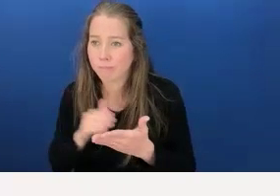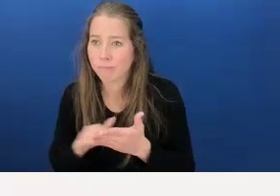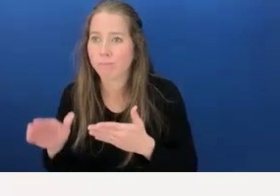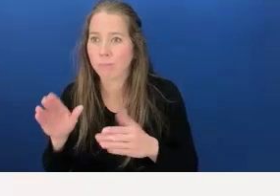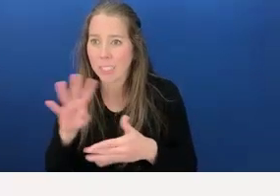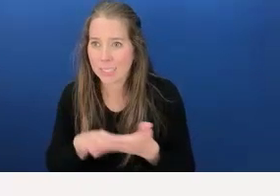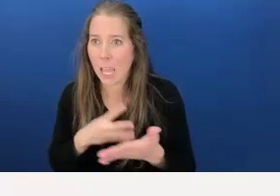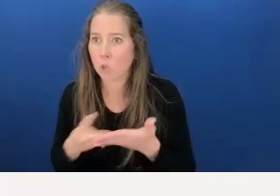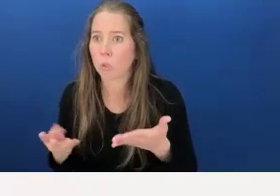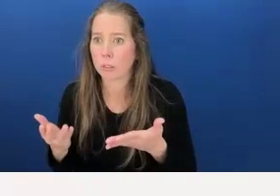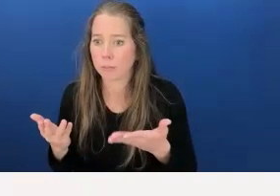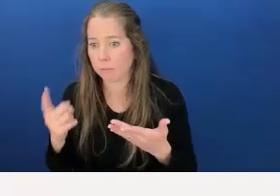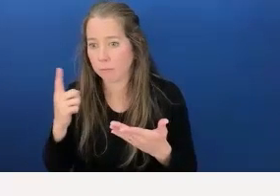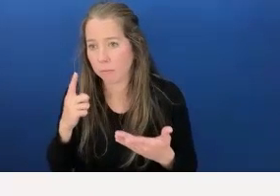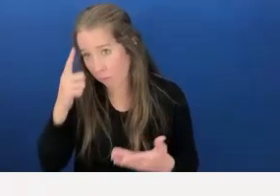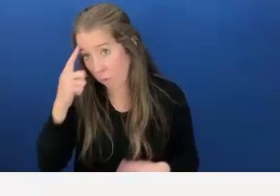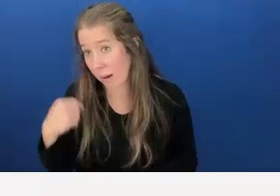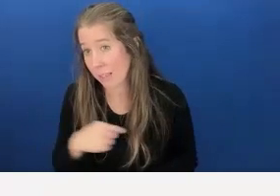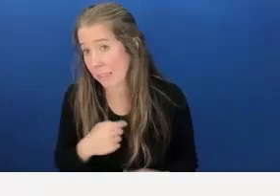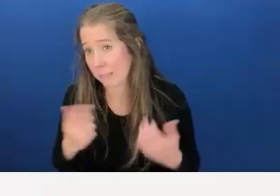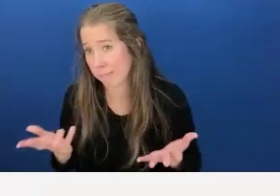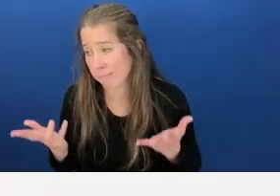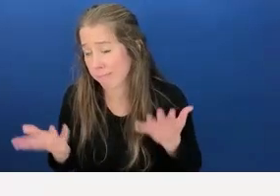for us, but.